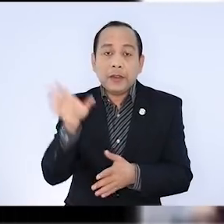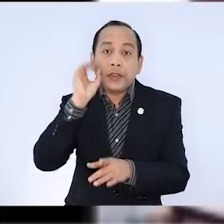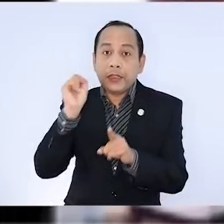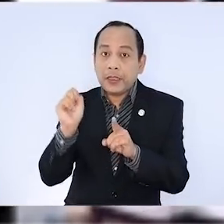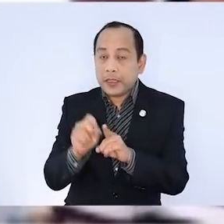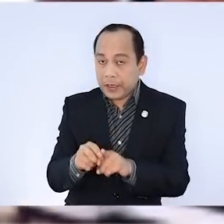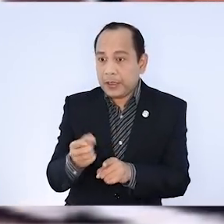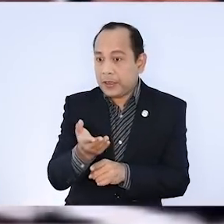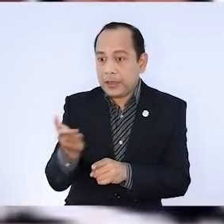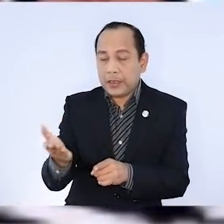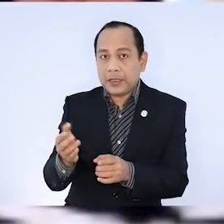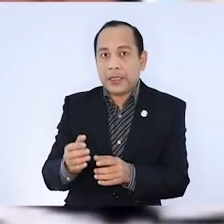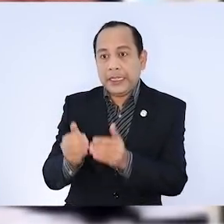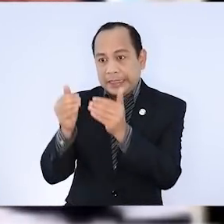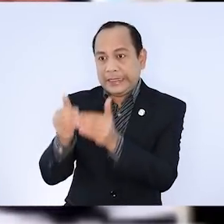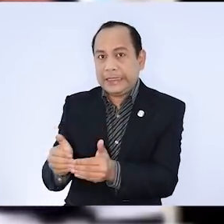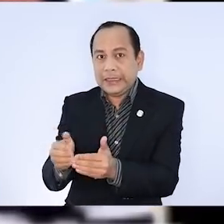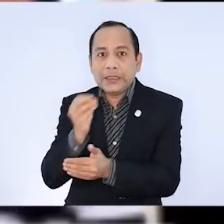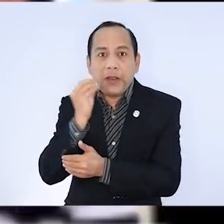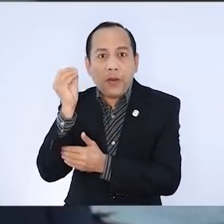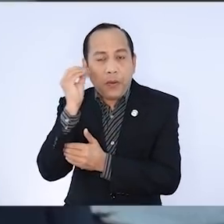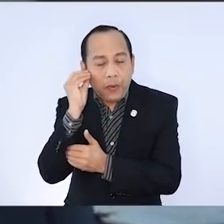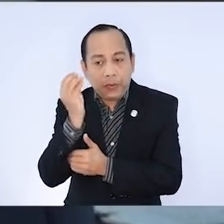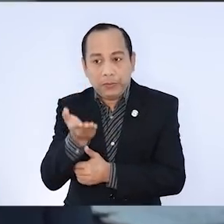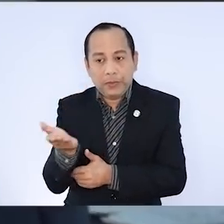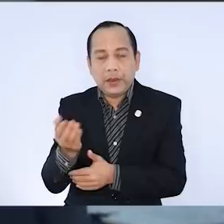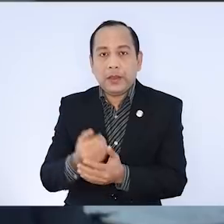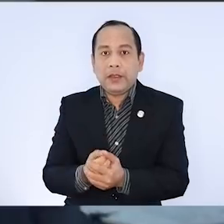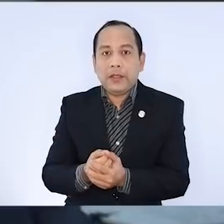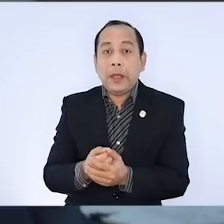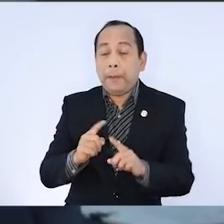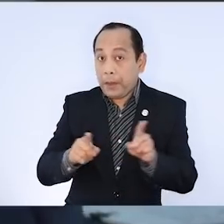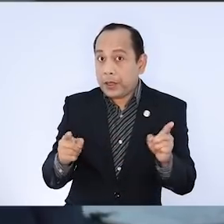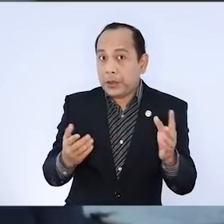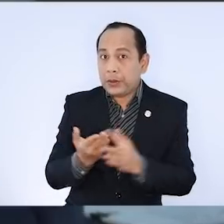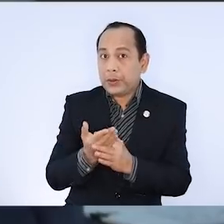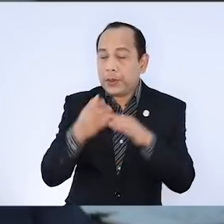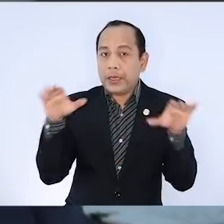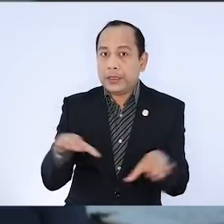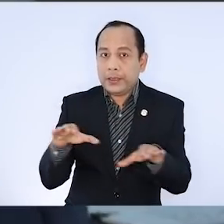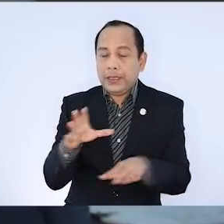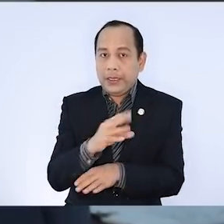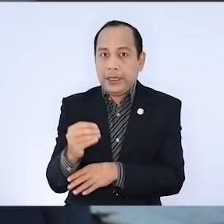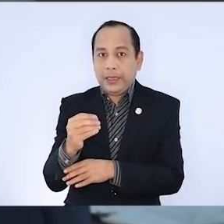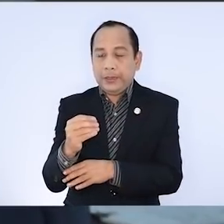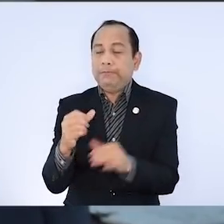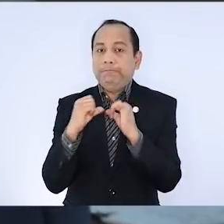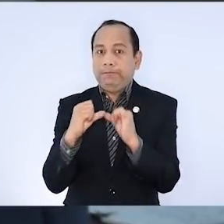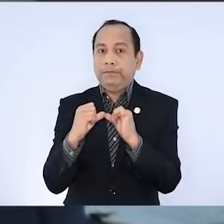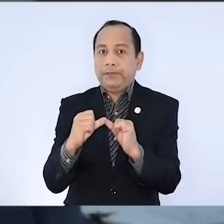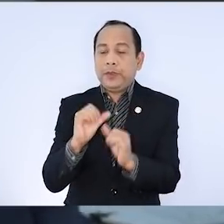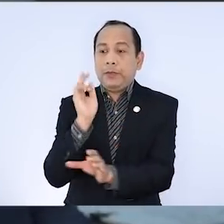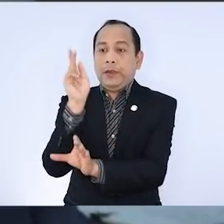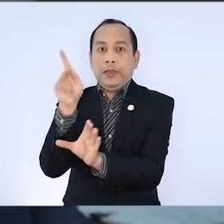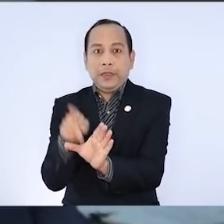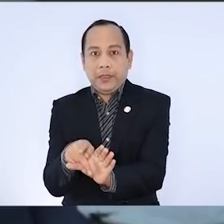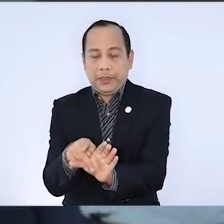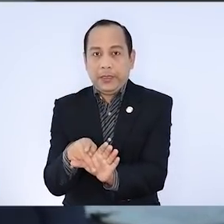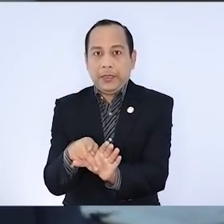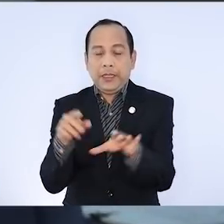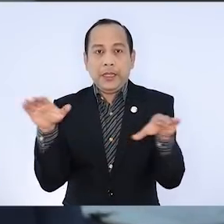and sisters are confined to their homes. Through this activity and through our continuous participation